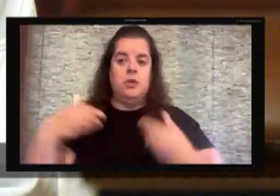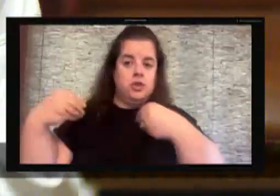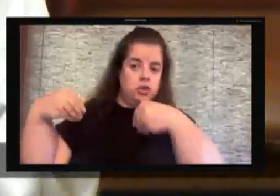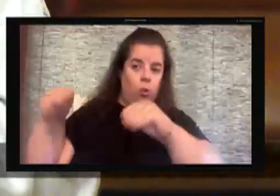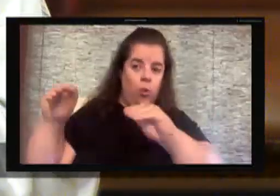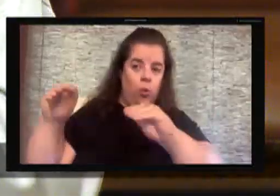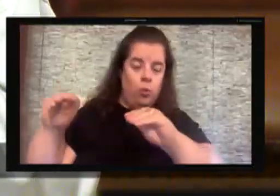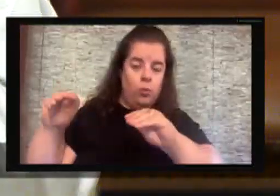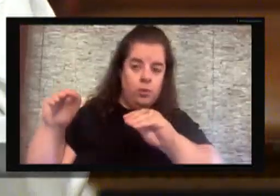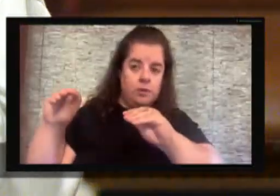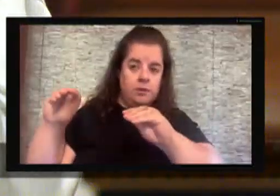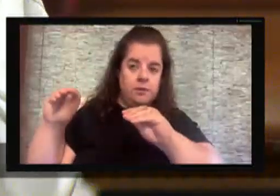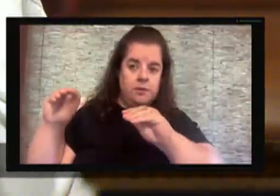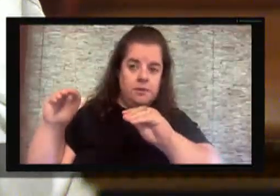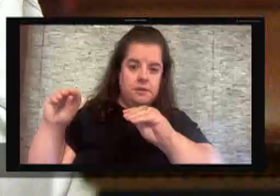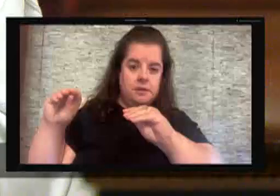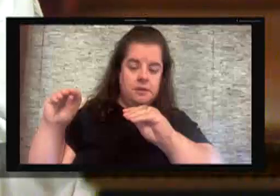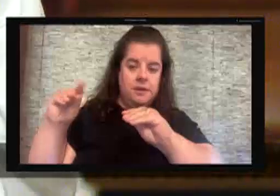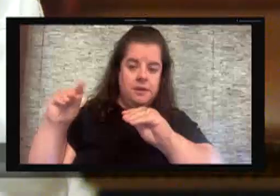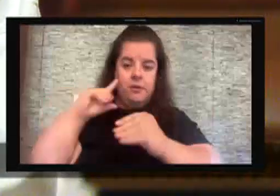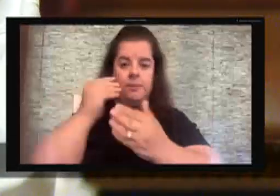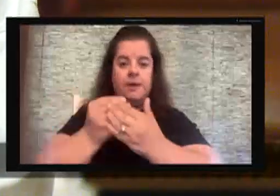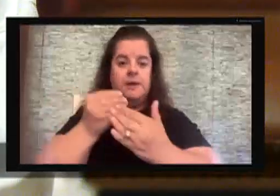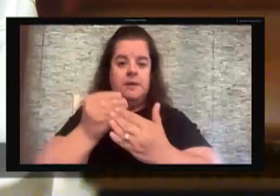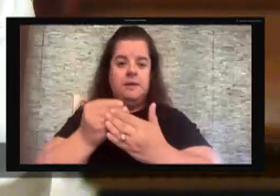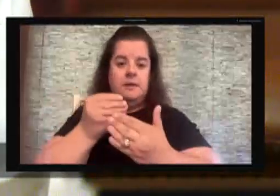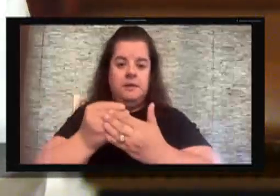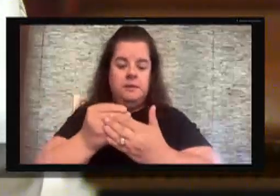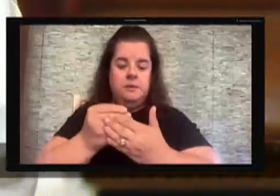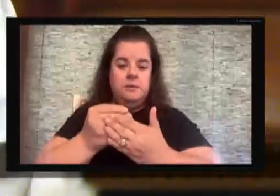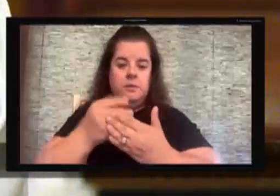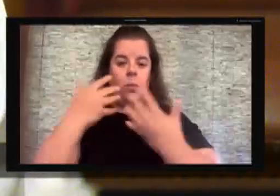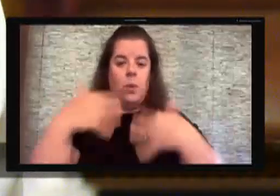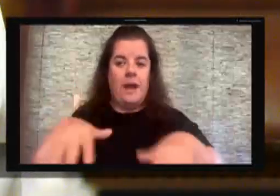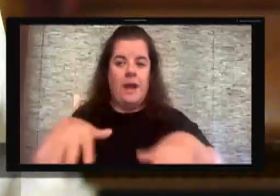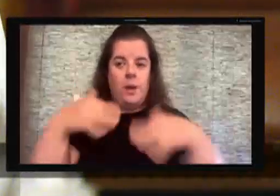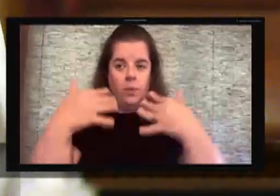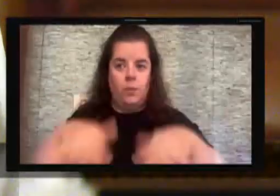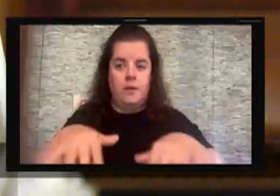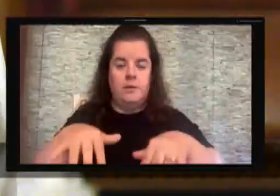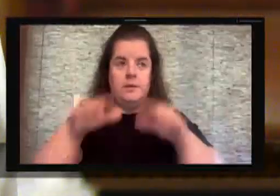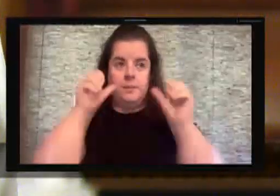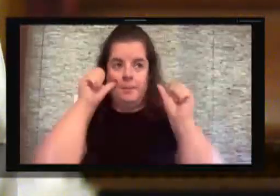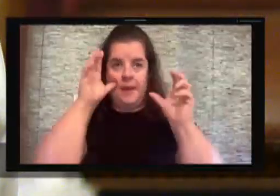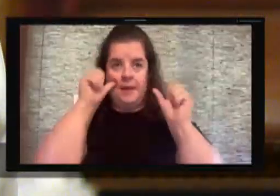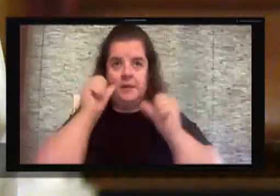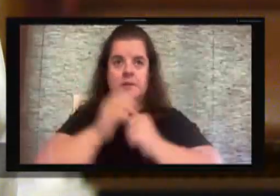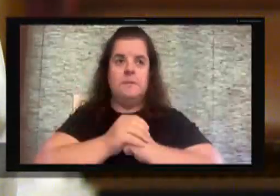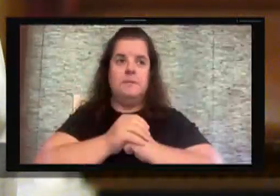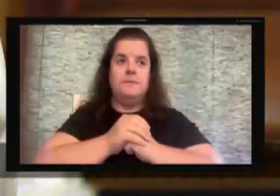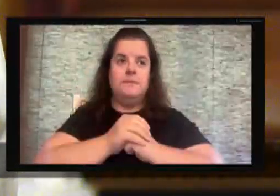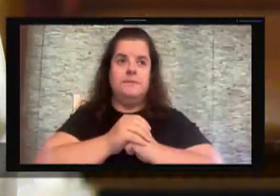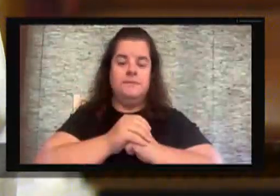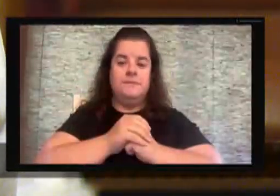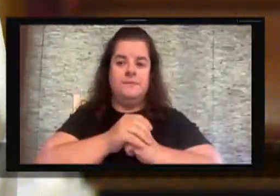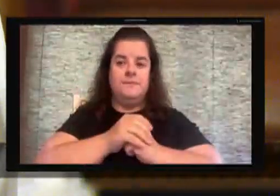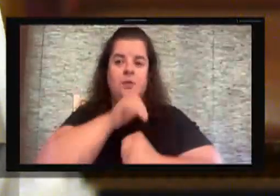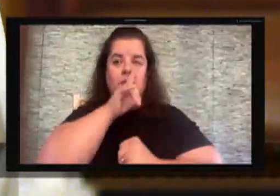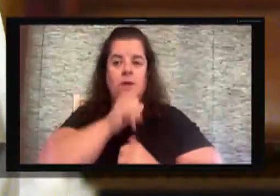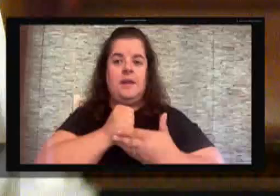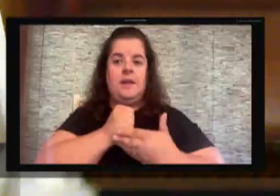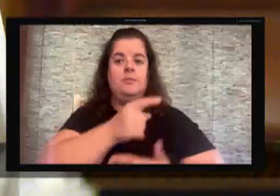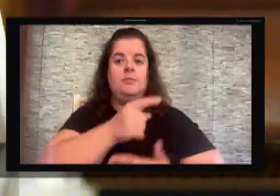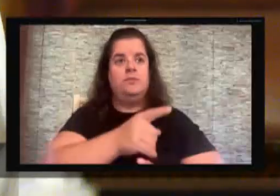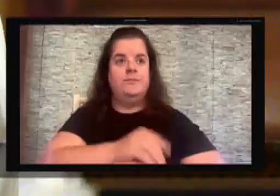for money. Wow, it's amazing. I hope it really helped you. Because whatever